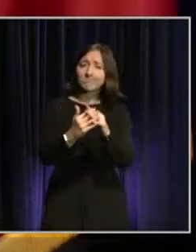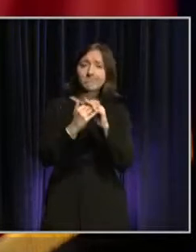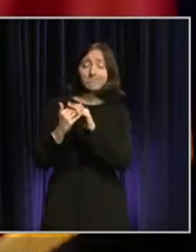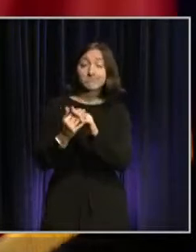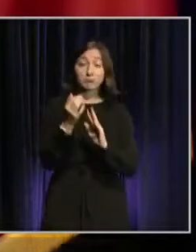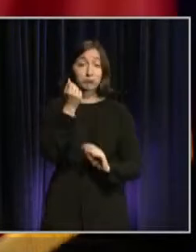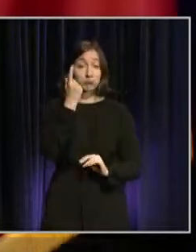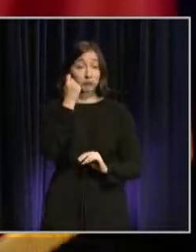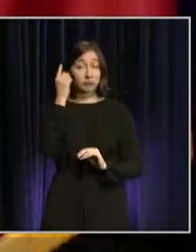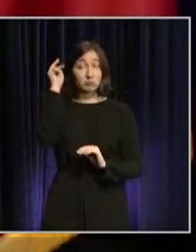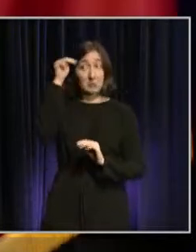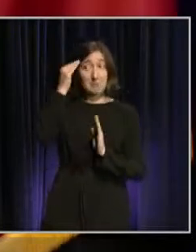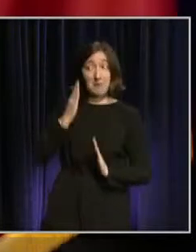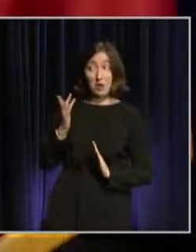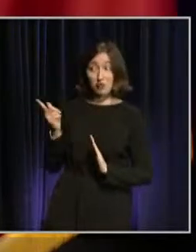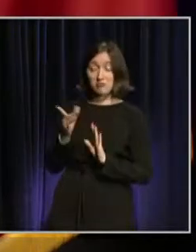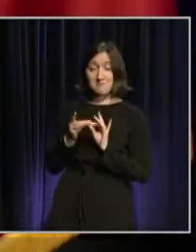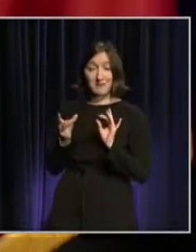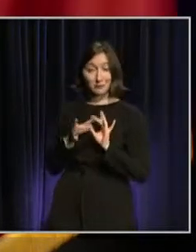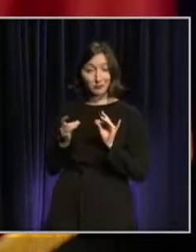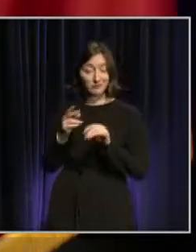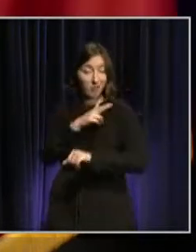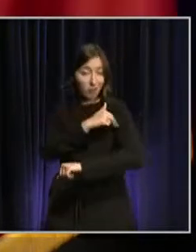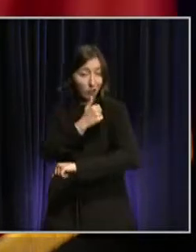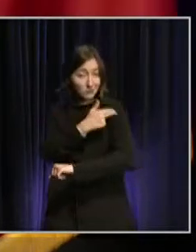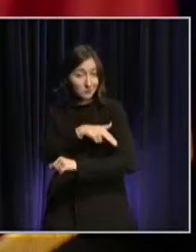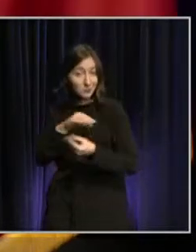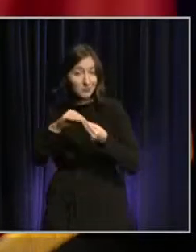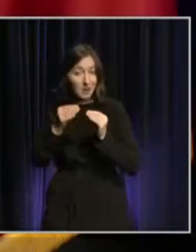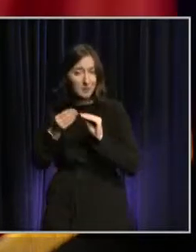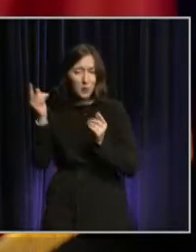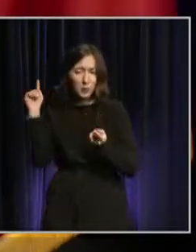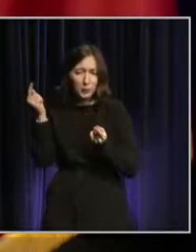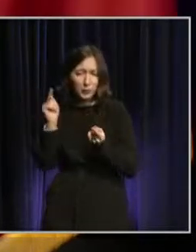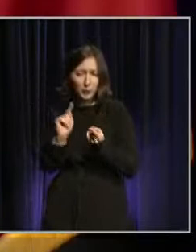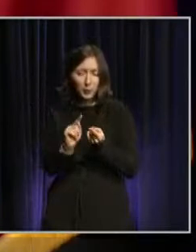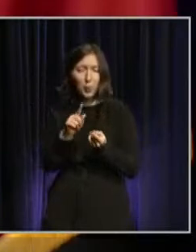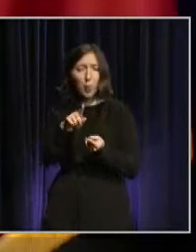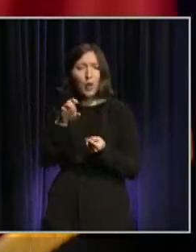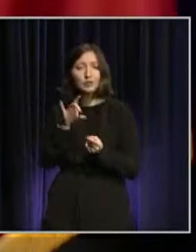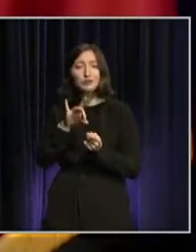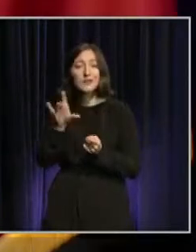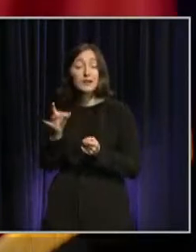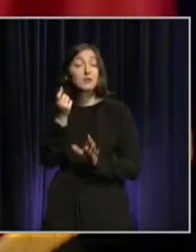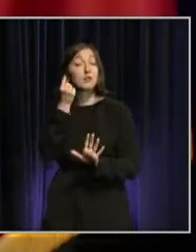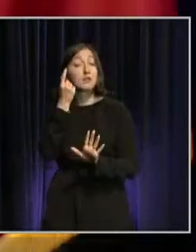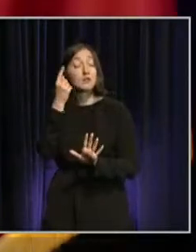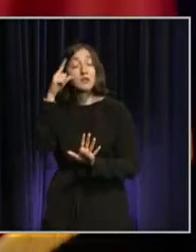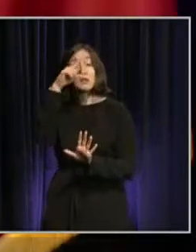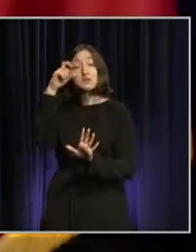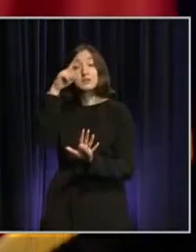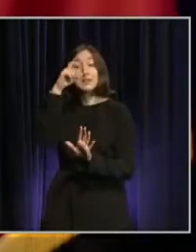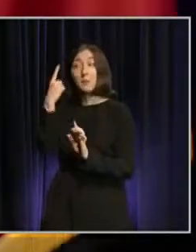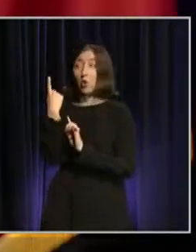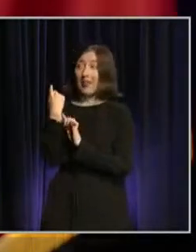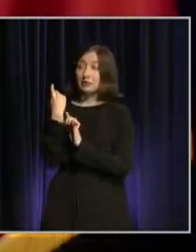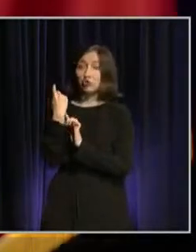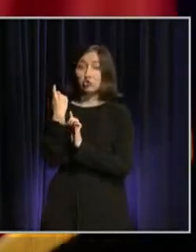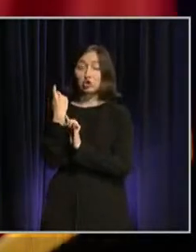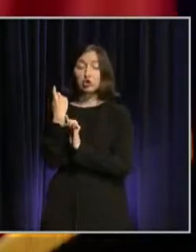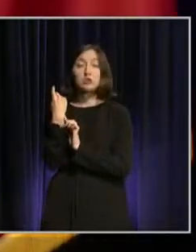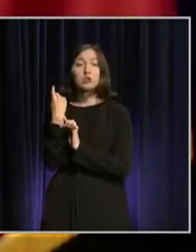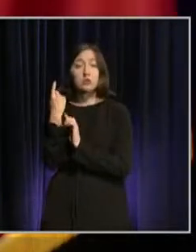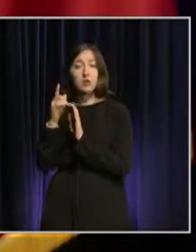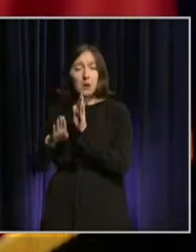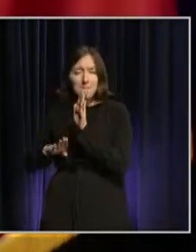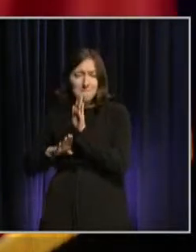down to 188 in the hospital. When we had the summer surge, between the summer surge and the